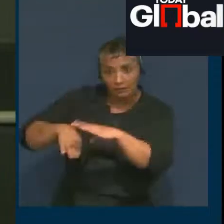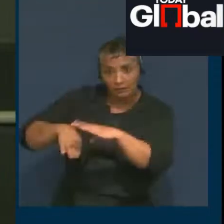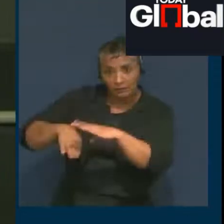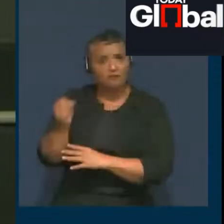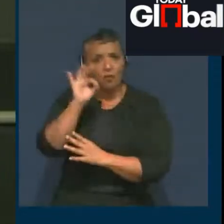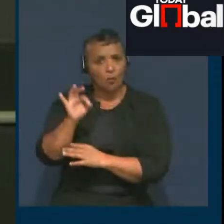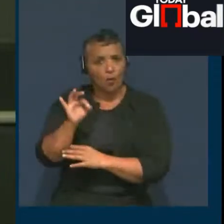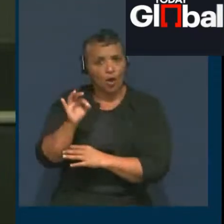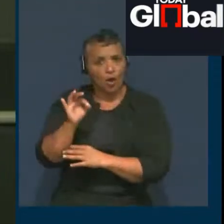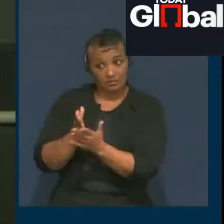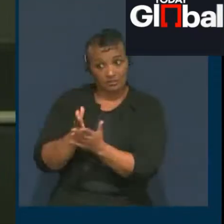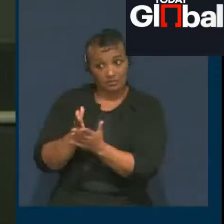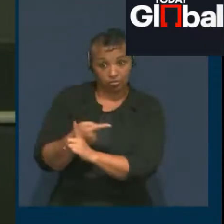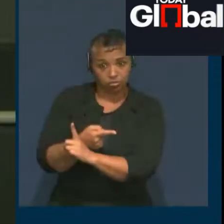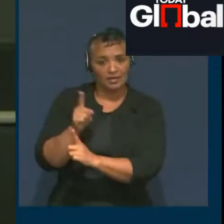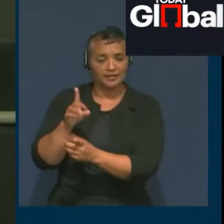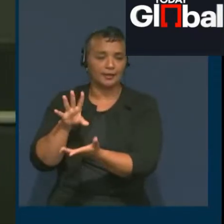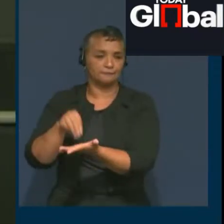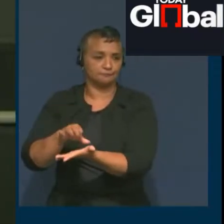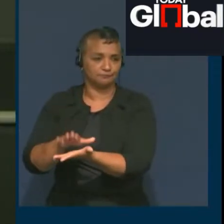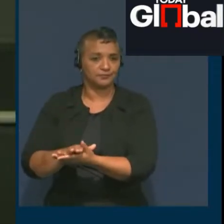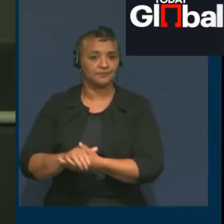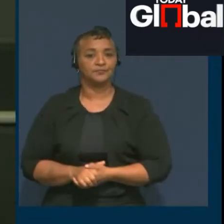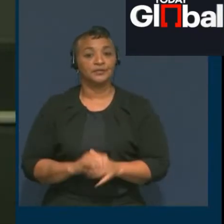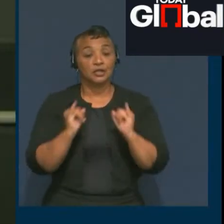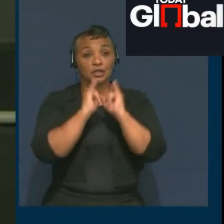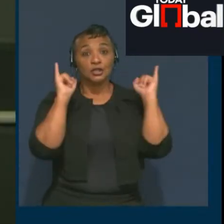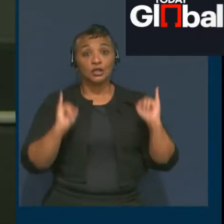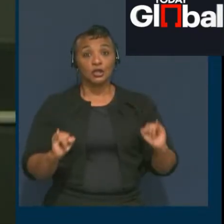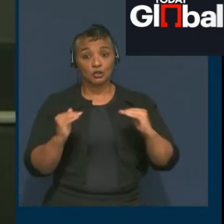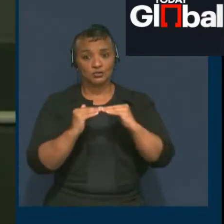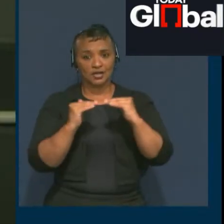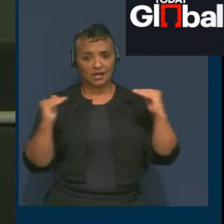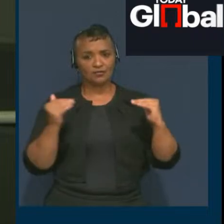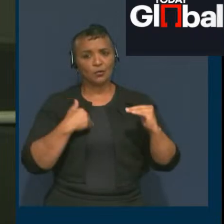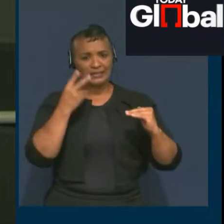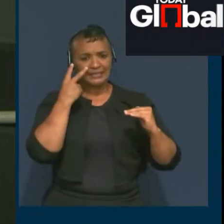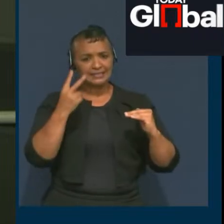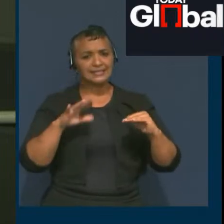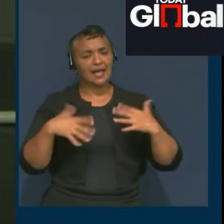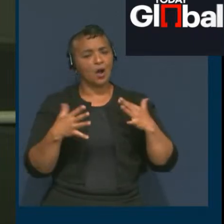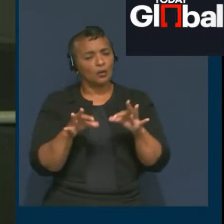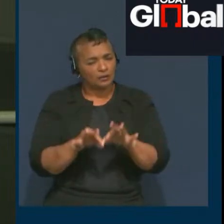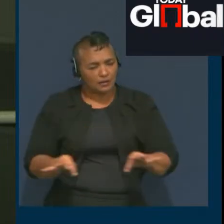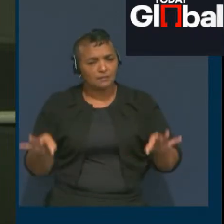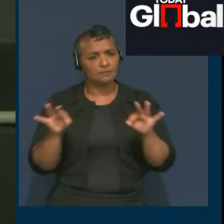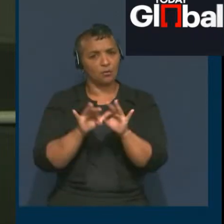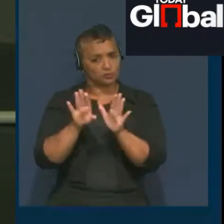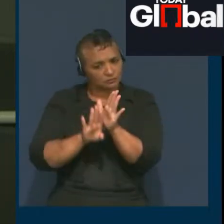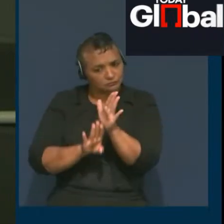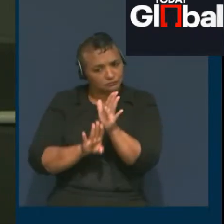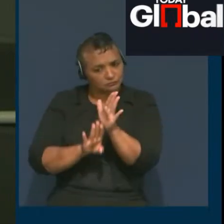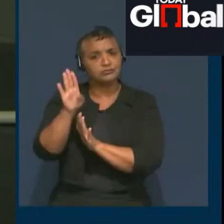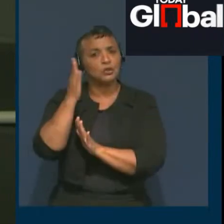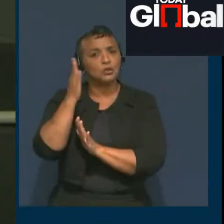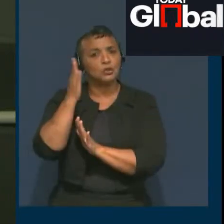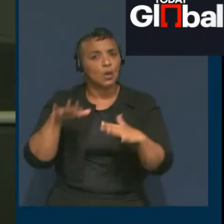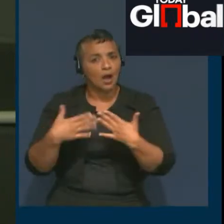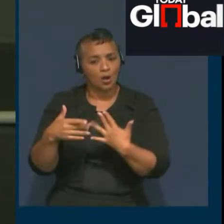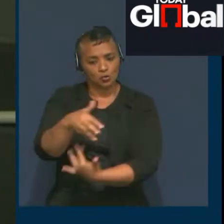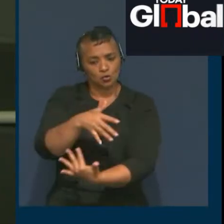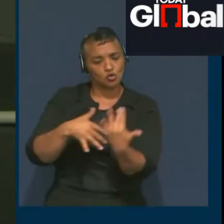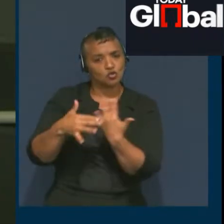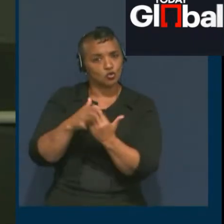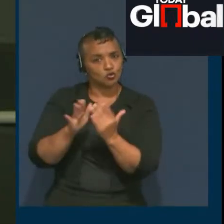therein. At the institutional level, the state of Qatar has witnessed important developments in the structure of the Ministry of Social Development